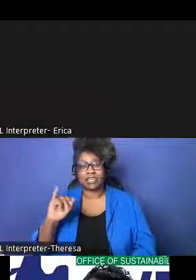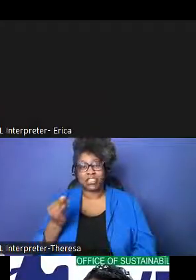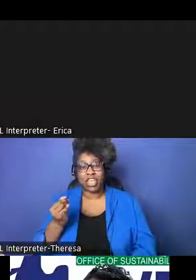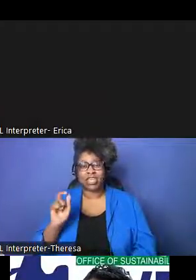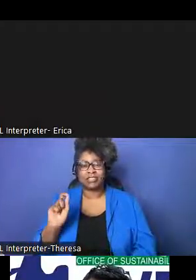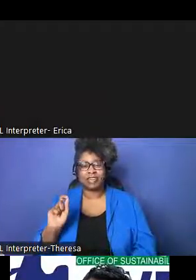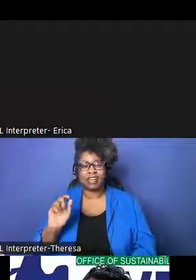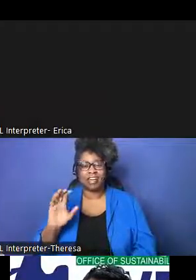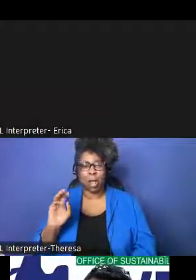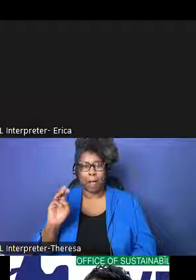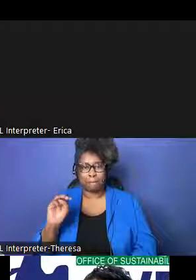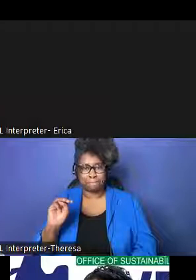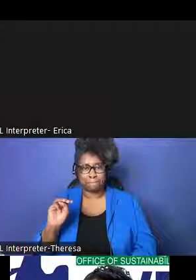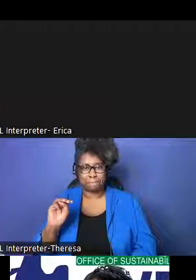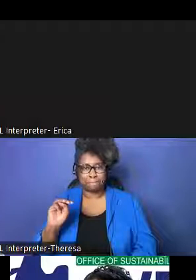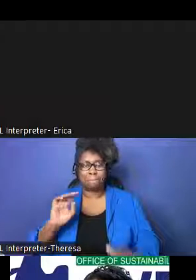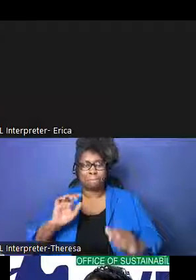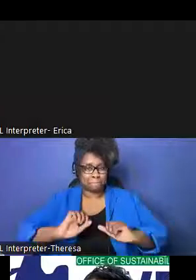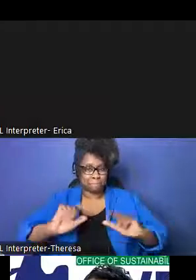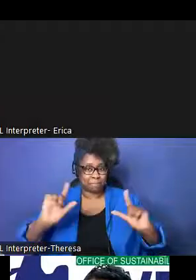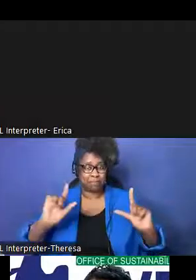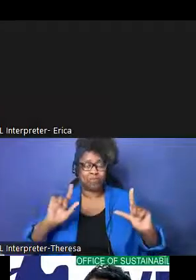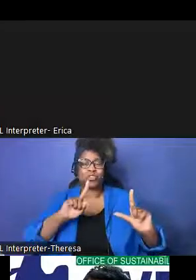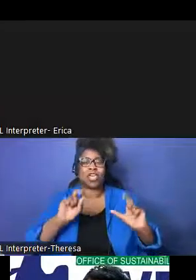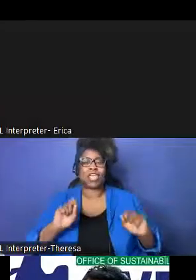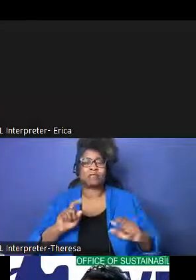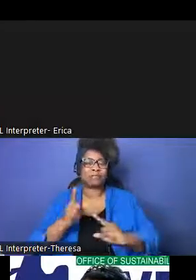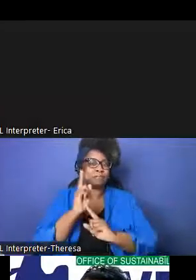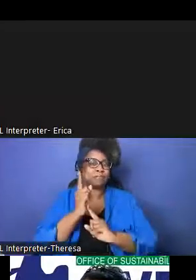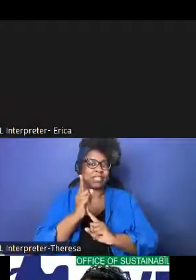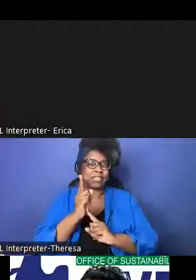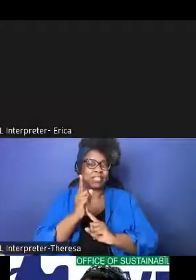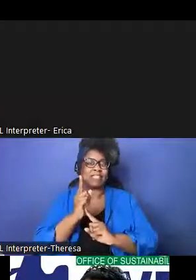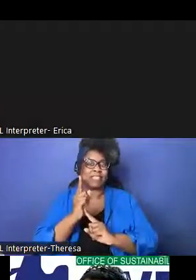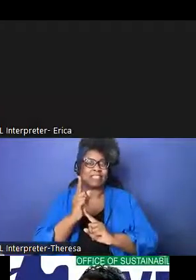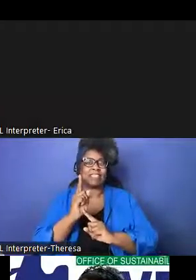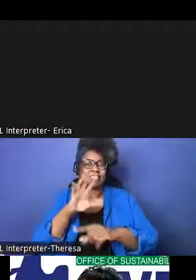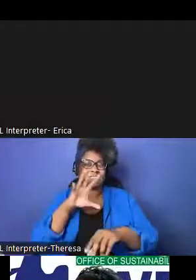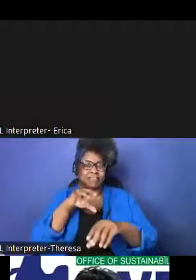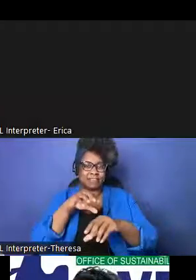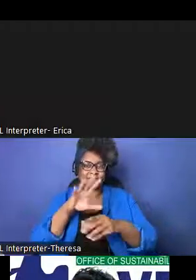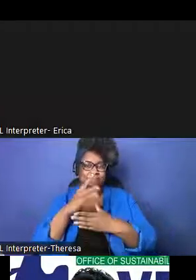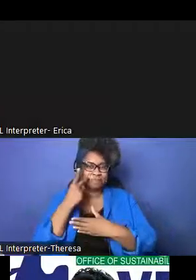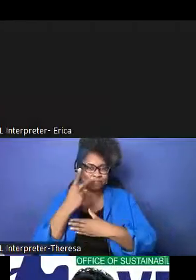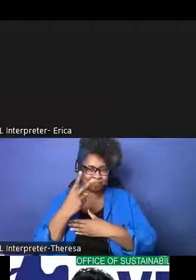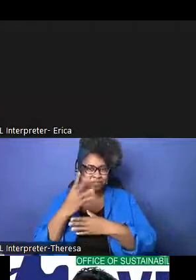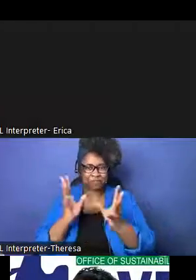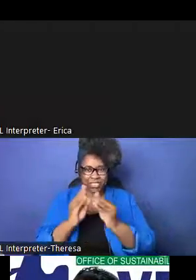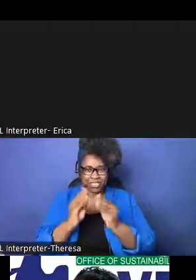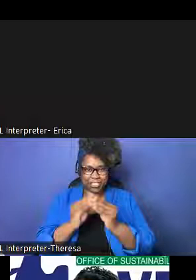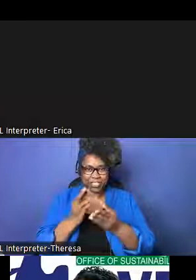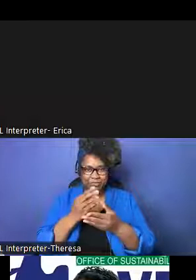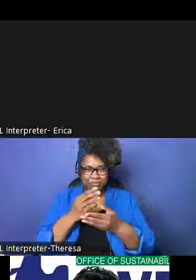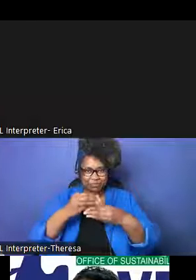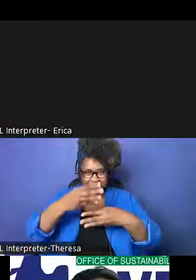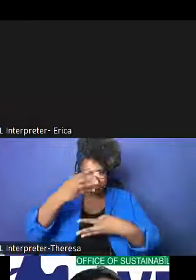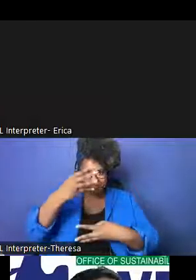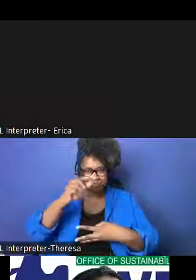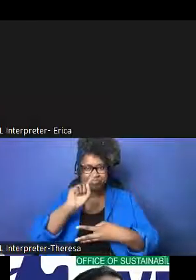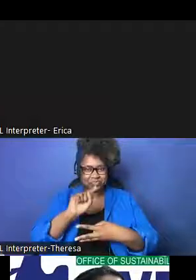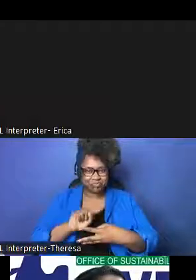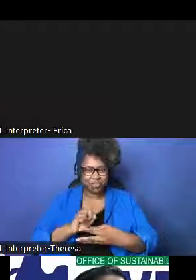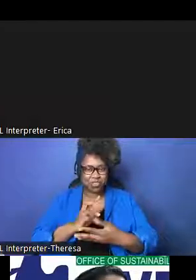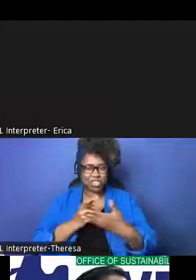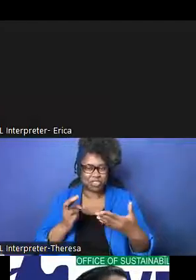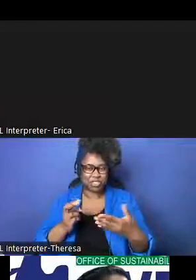resilient-nj.com. And from there, you should be able to immediately access the meeting resources. And I will look to one of my colleagues to please